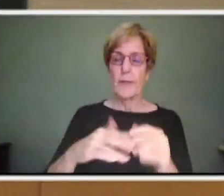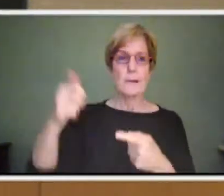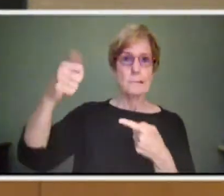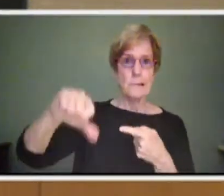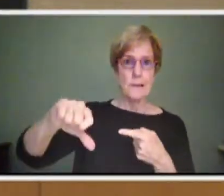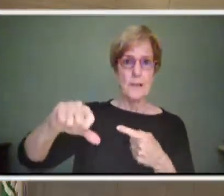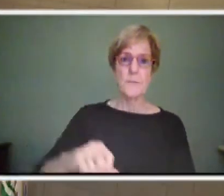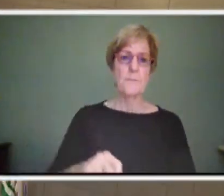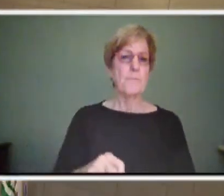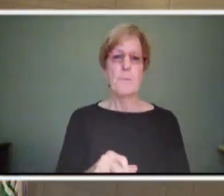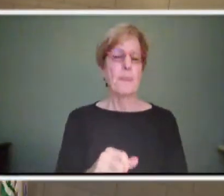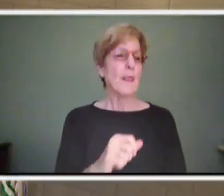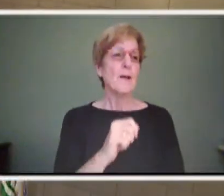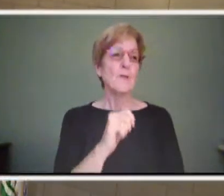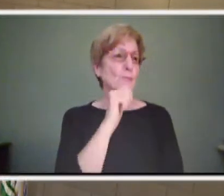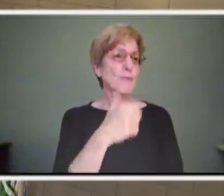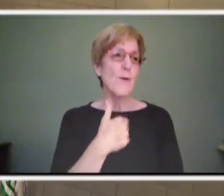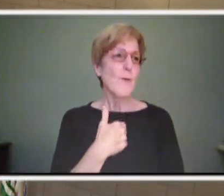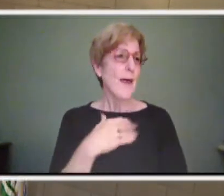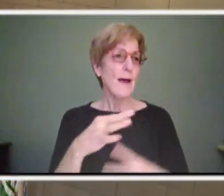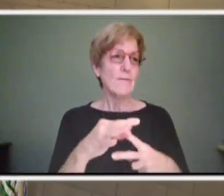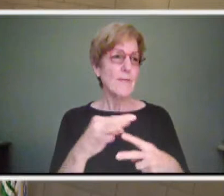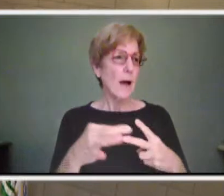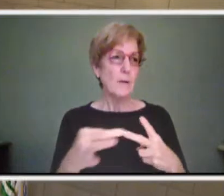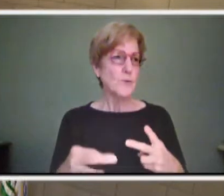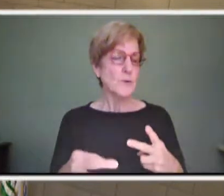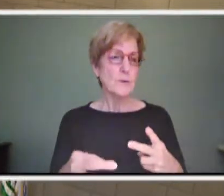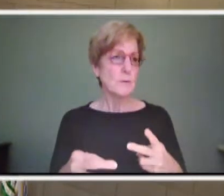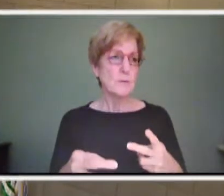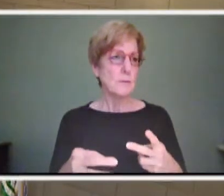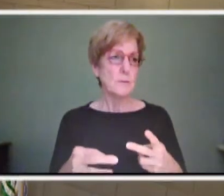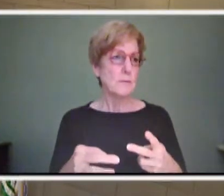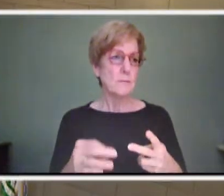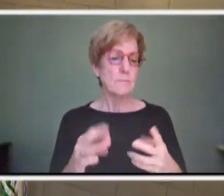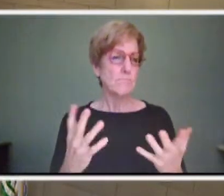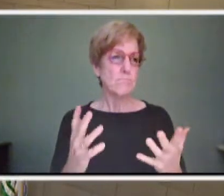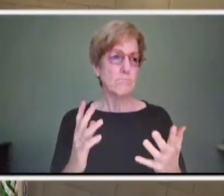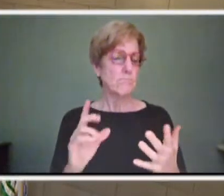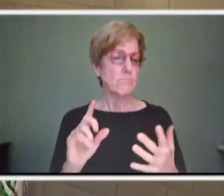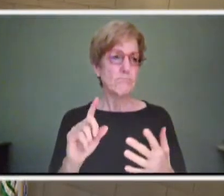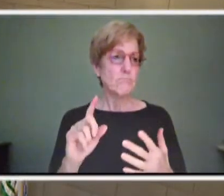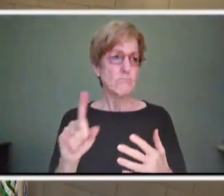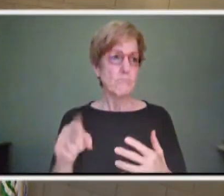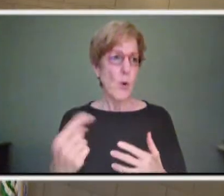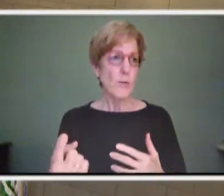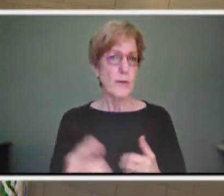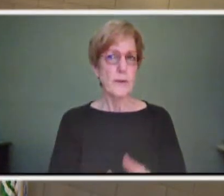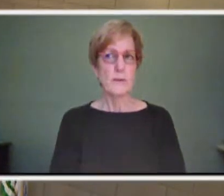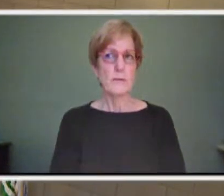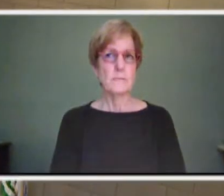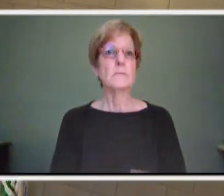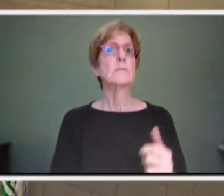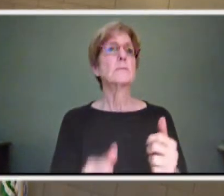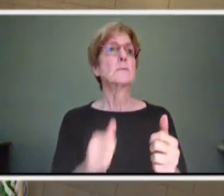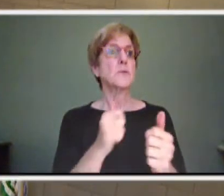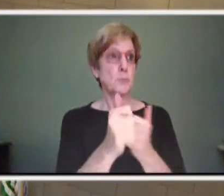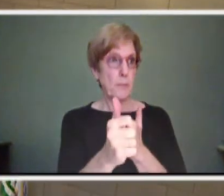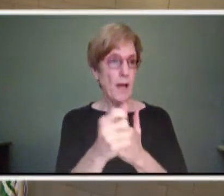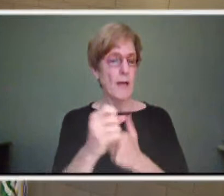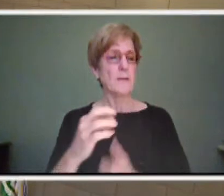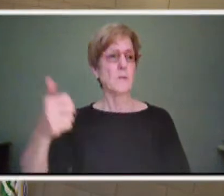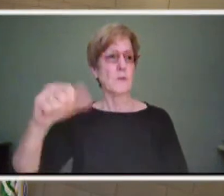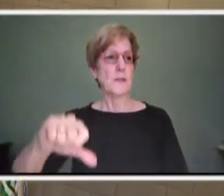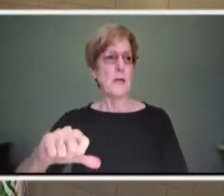have another option for anything else besides the two motions that are on the table, unless